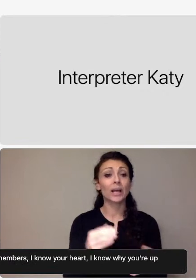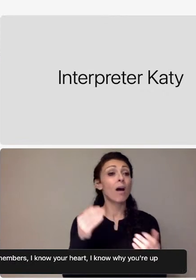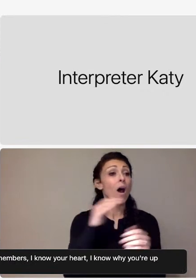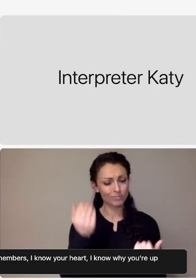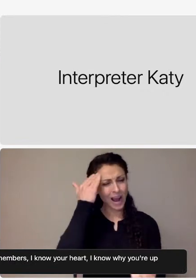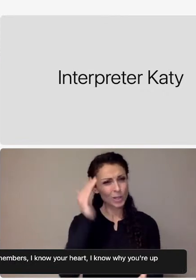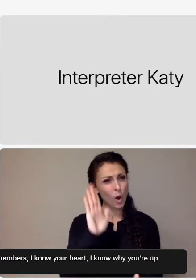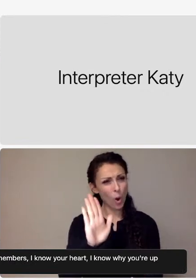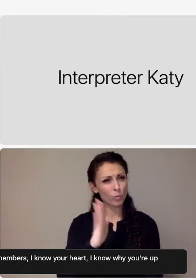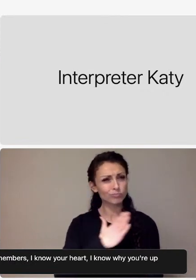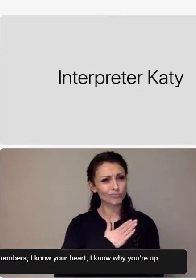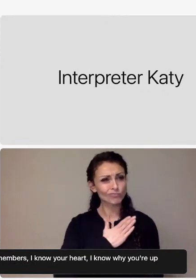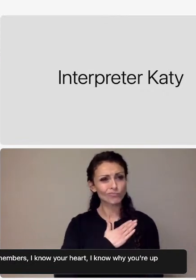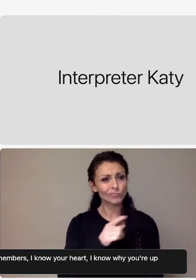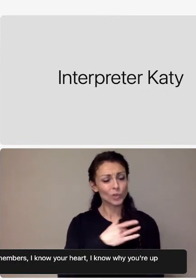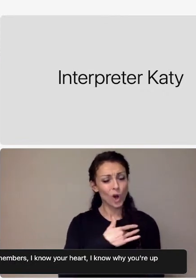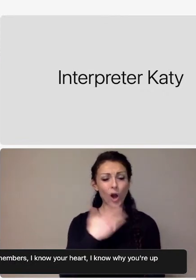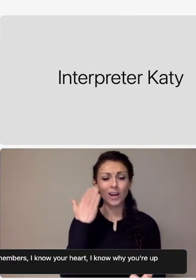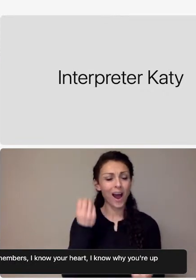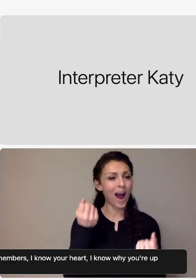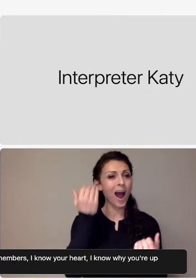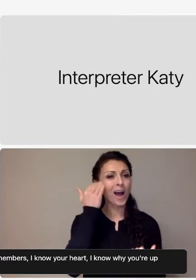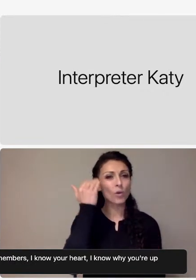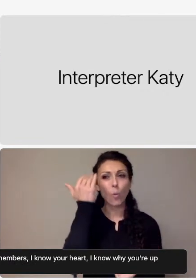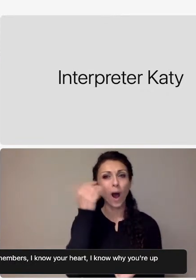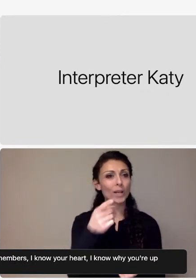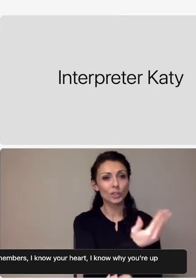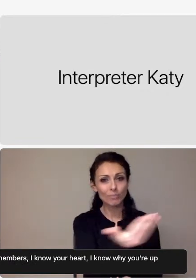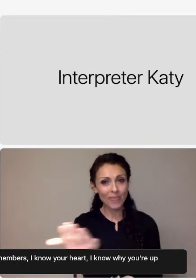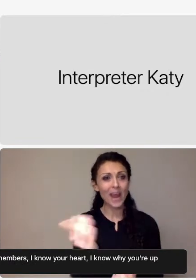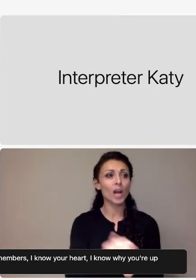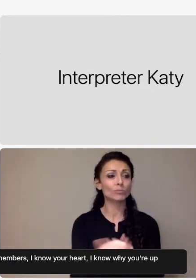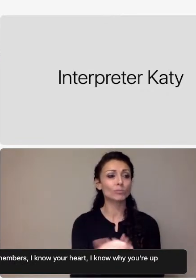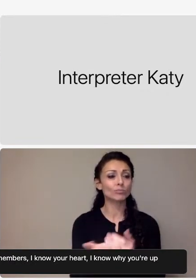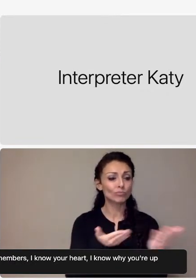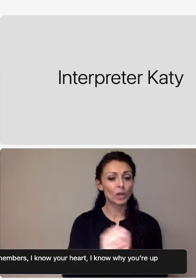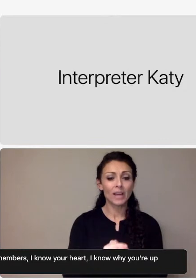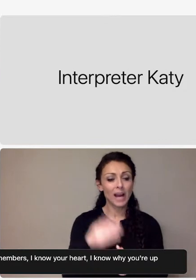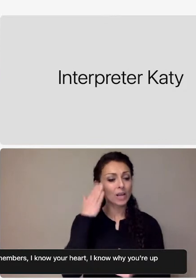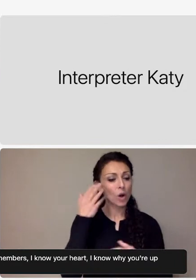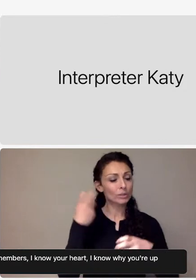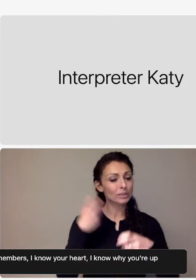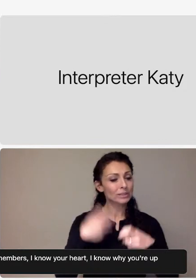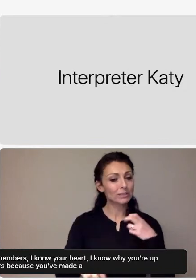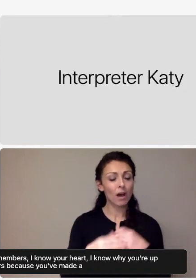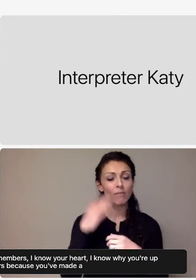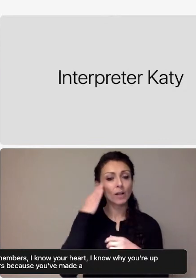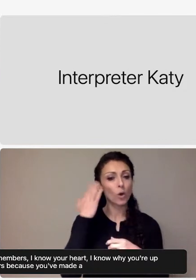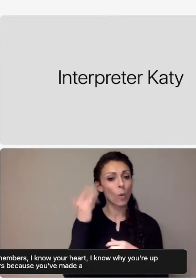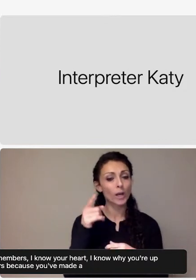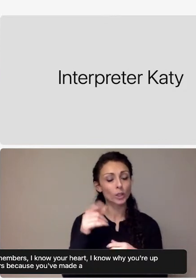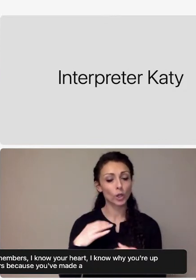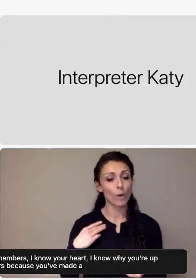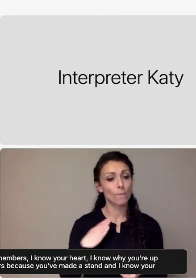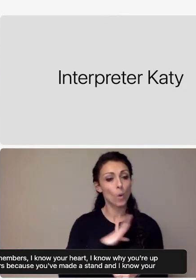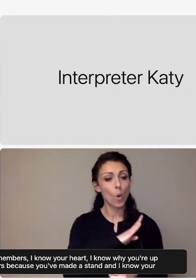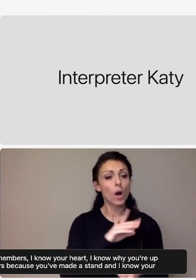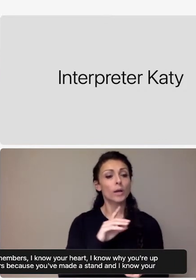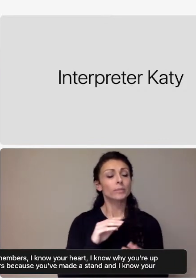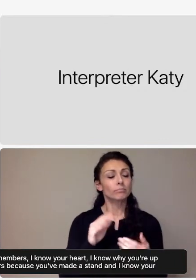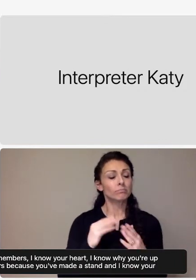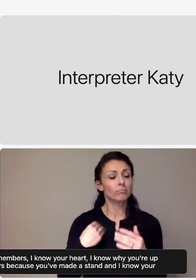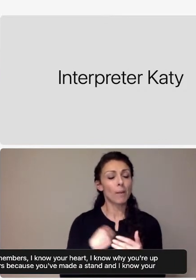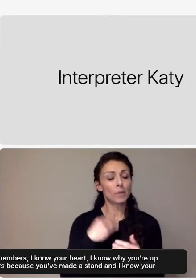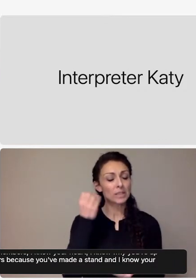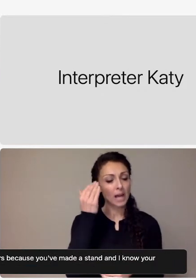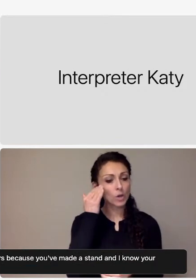there and i know decisions can be tough but we also you guys are board members because you've made a stand and i know your history on the stands that